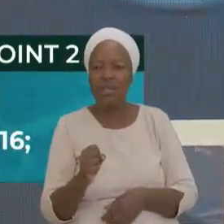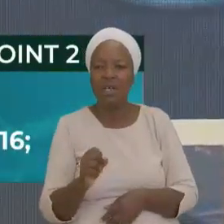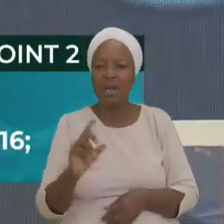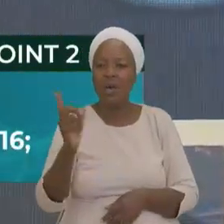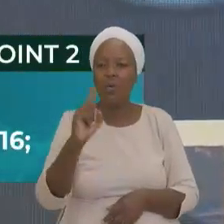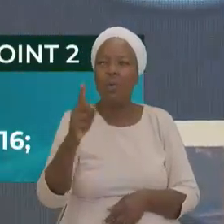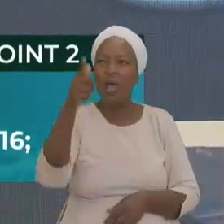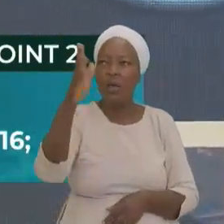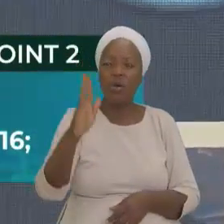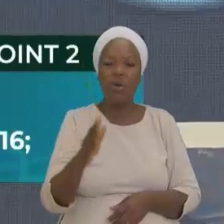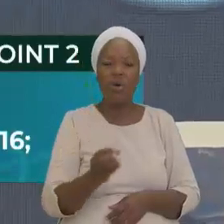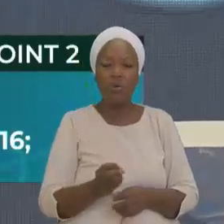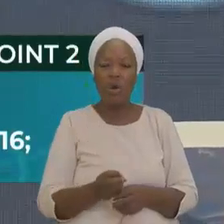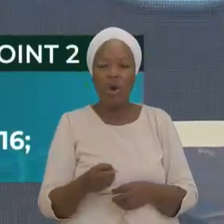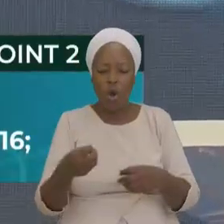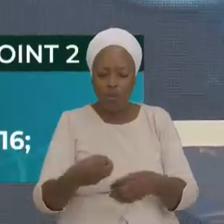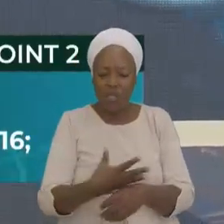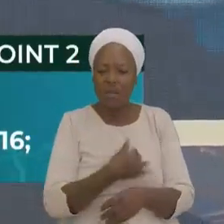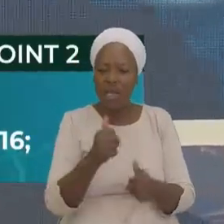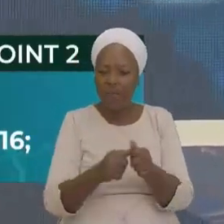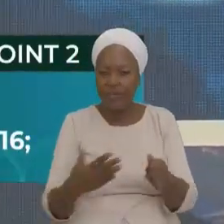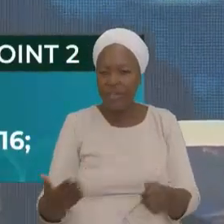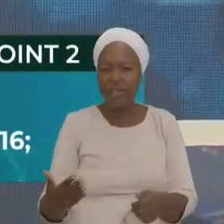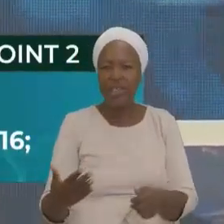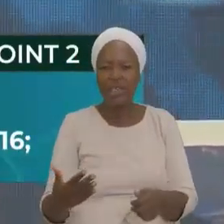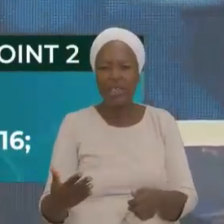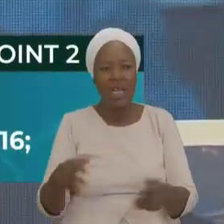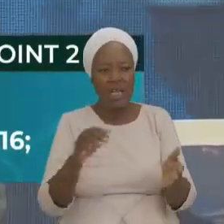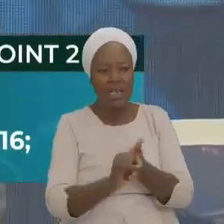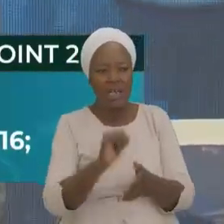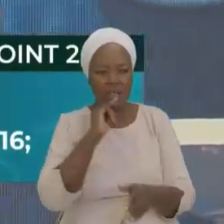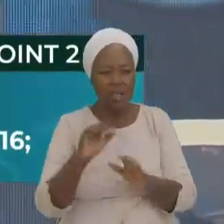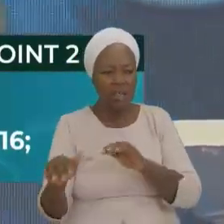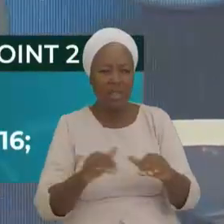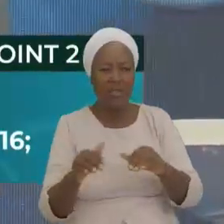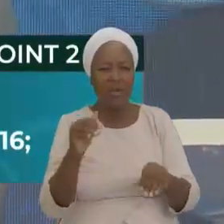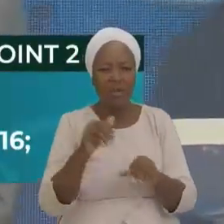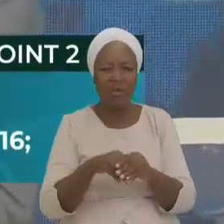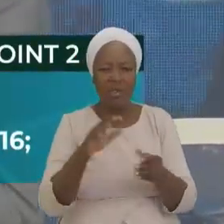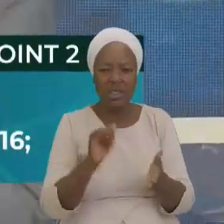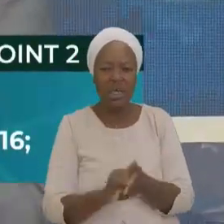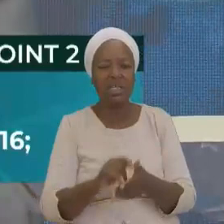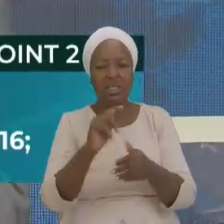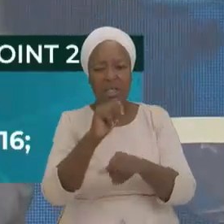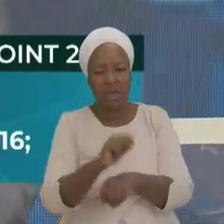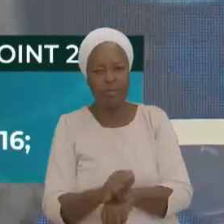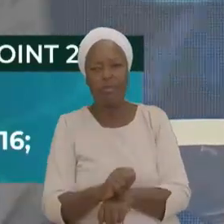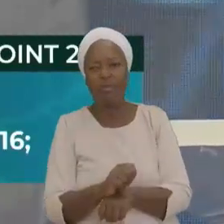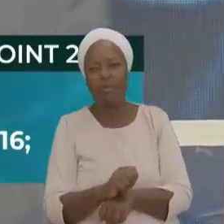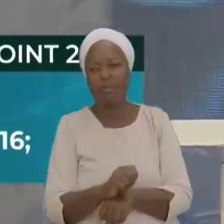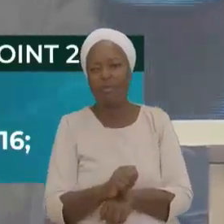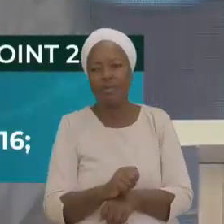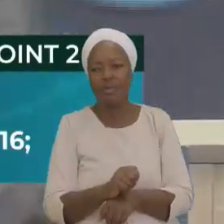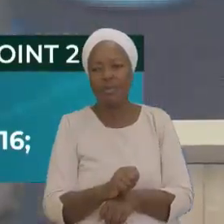God observes everything that is done in that temple?"